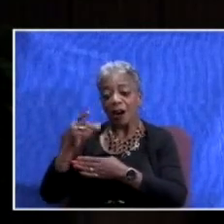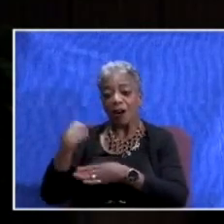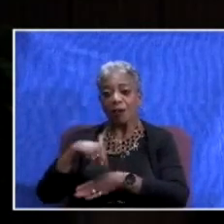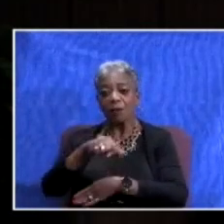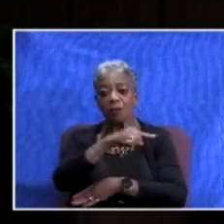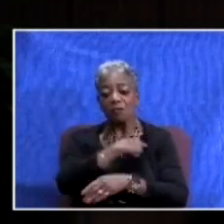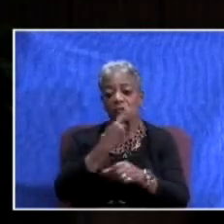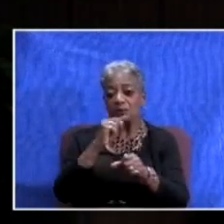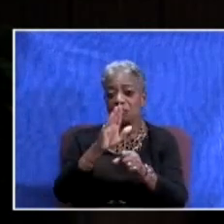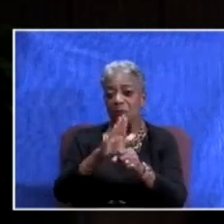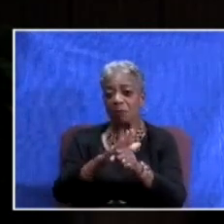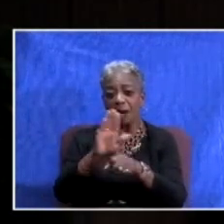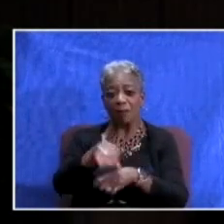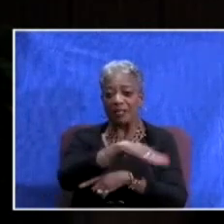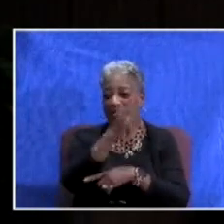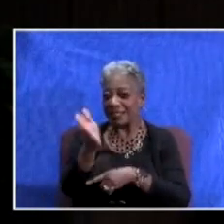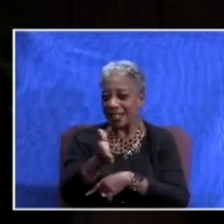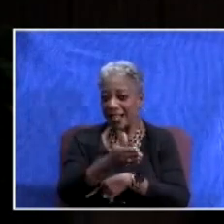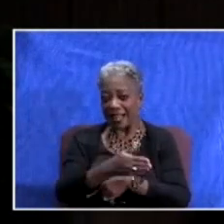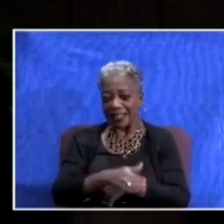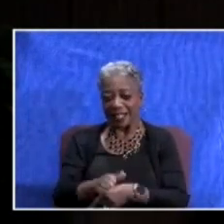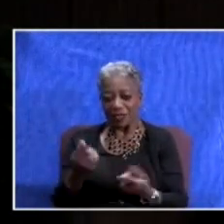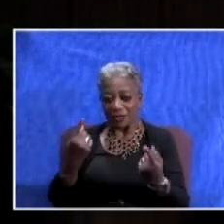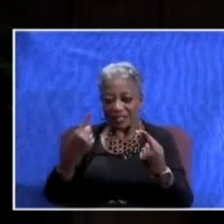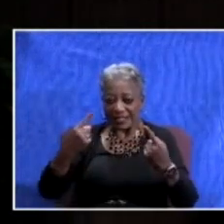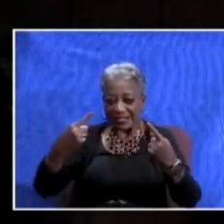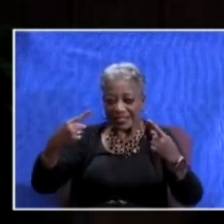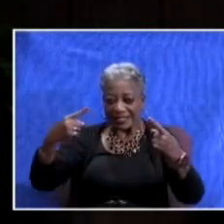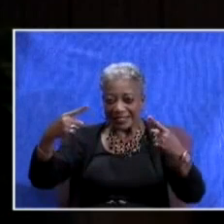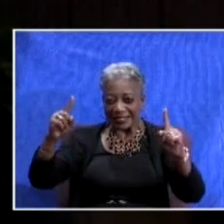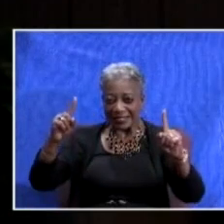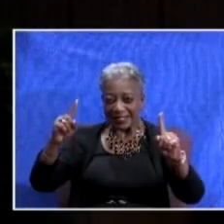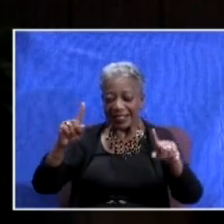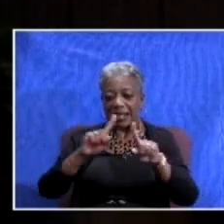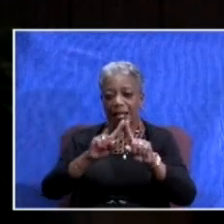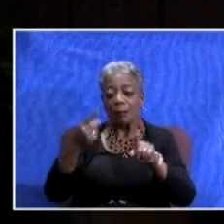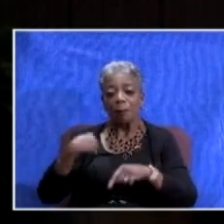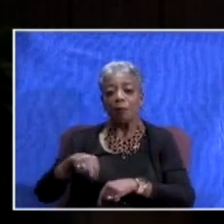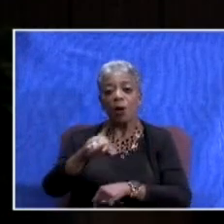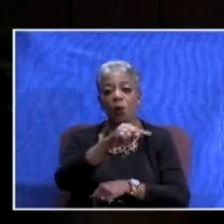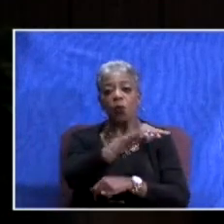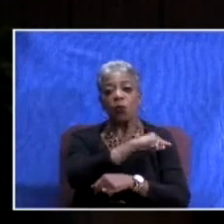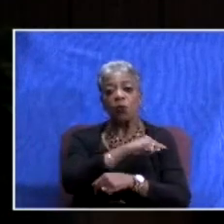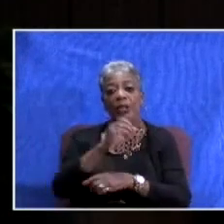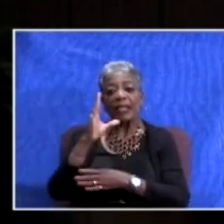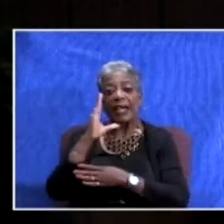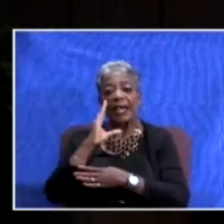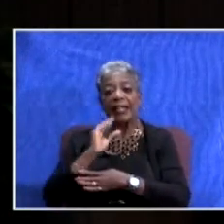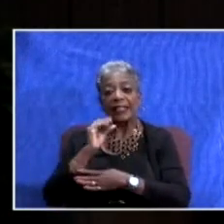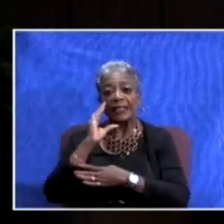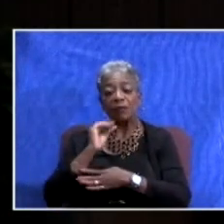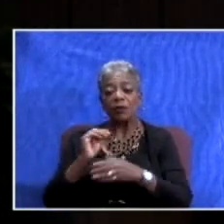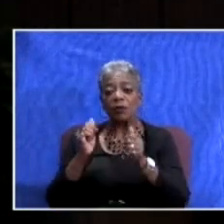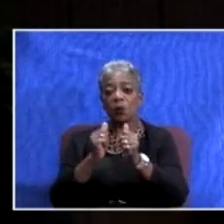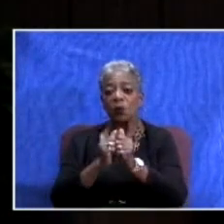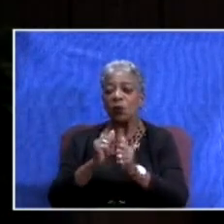it. But we went through it. And by your grace, we made